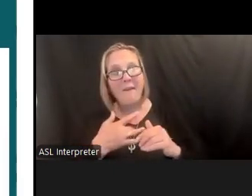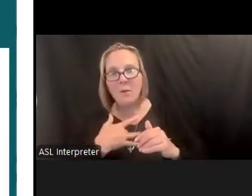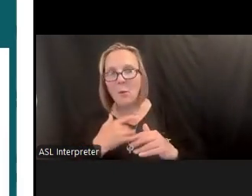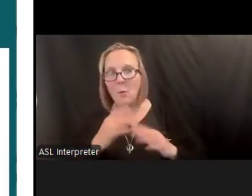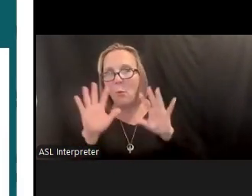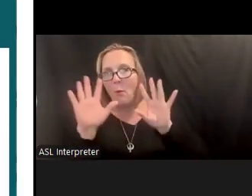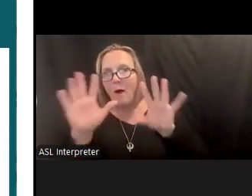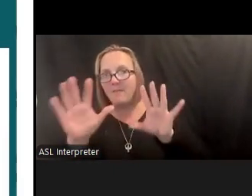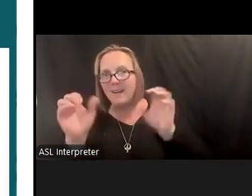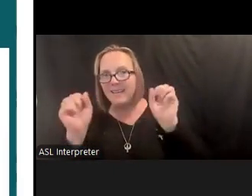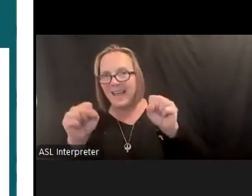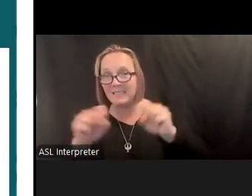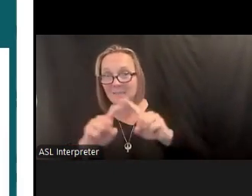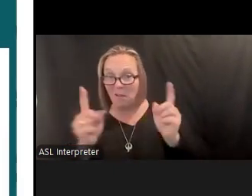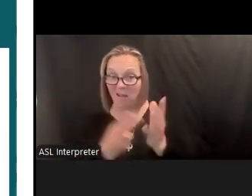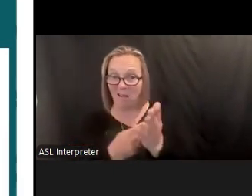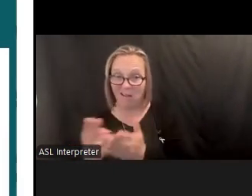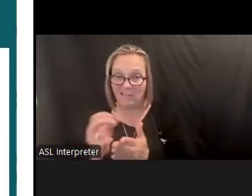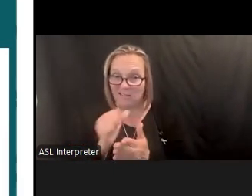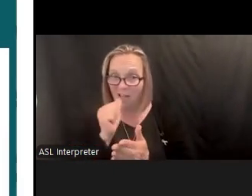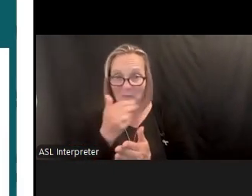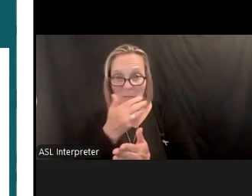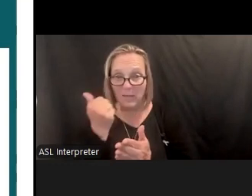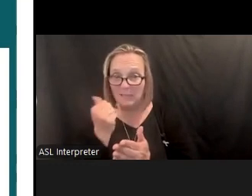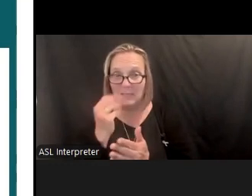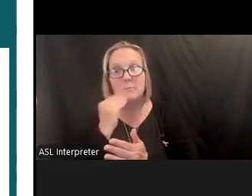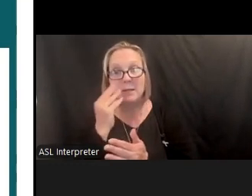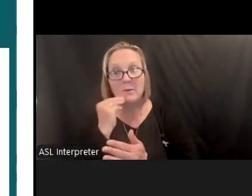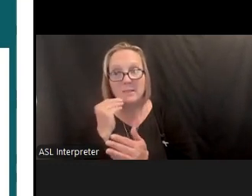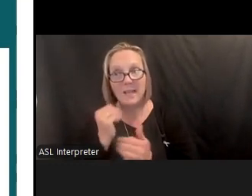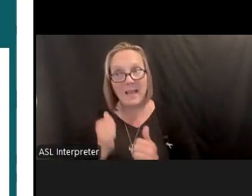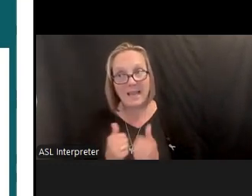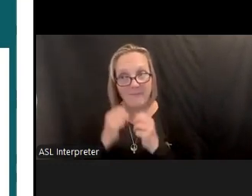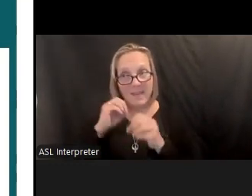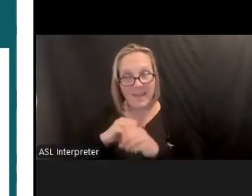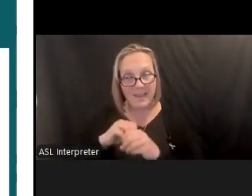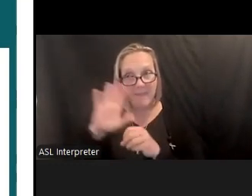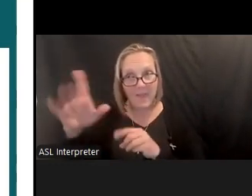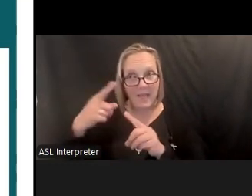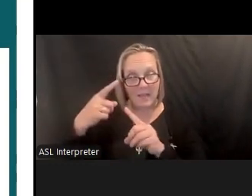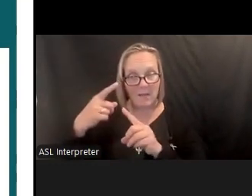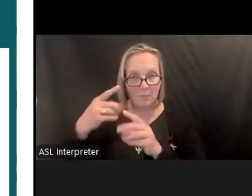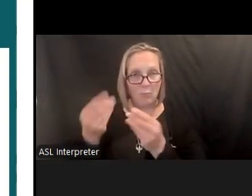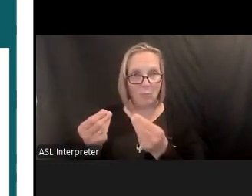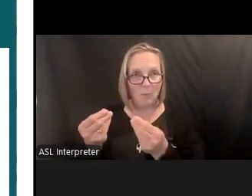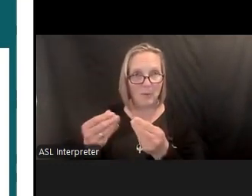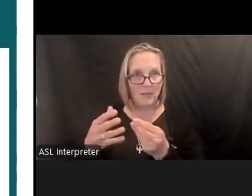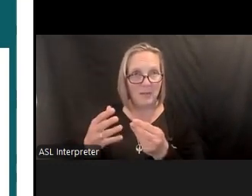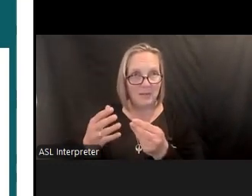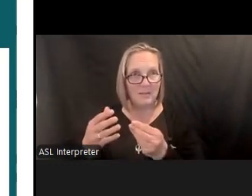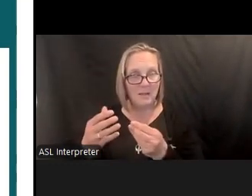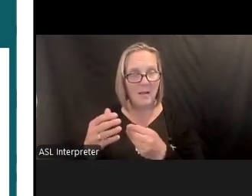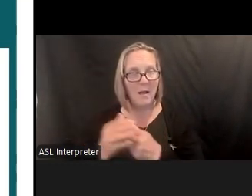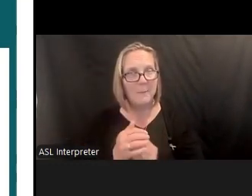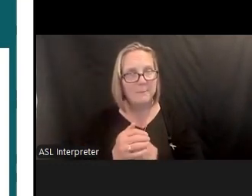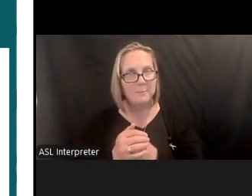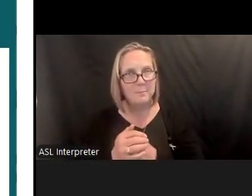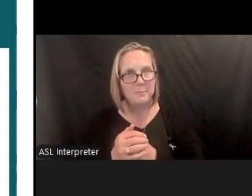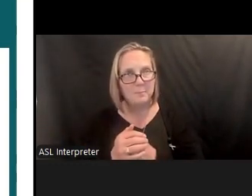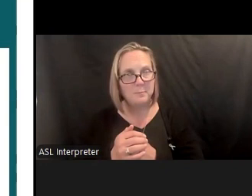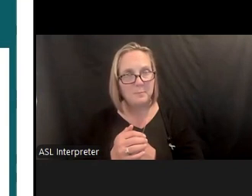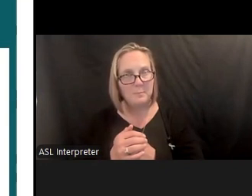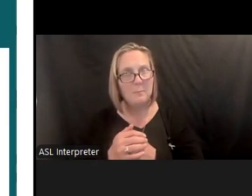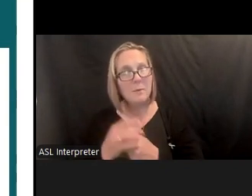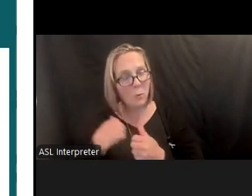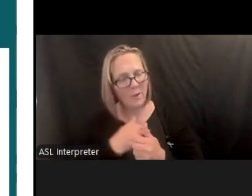hasn't been the most pleasant experience being a tenant at one of Silverstein properties. And we've encountered